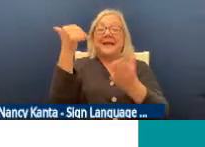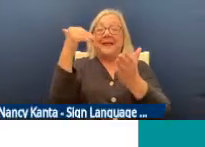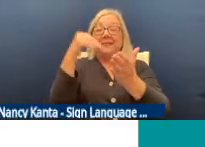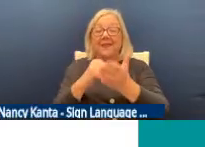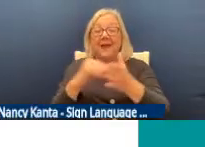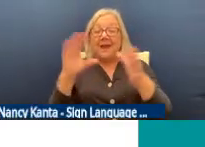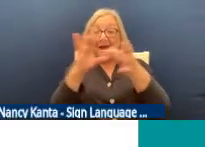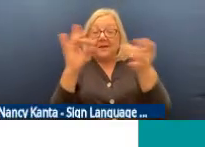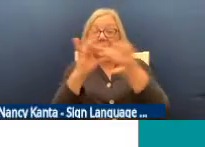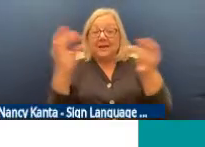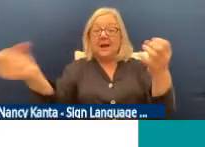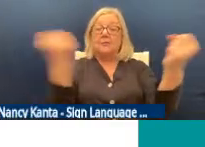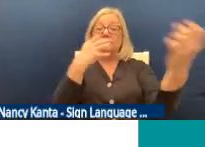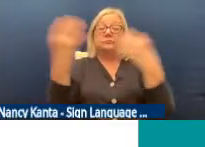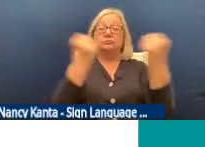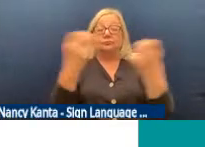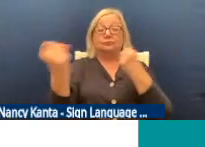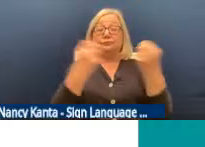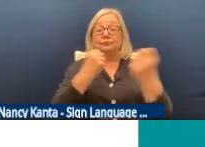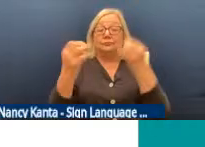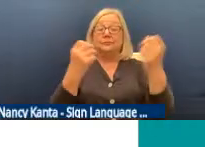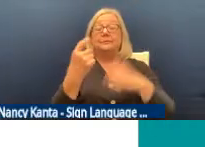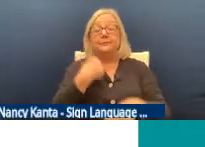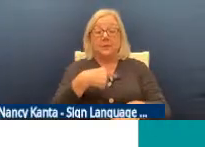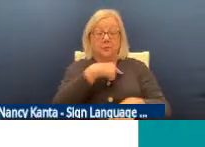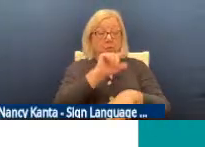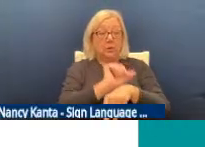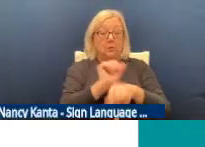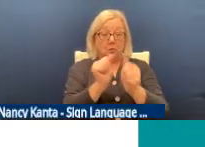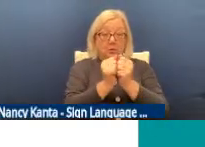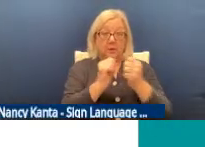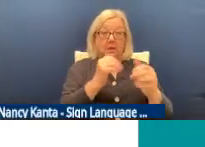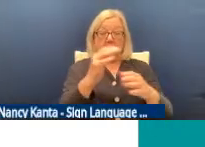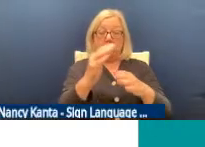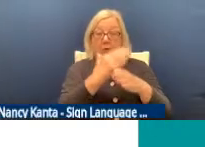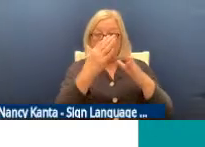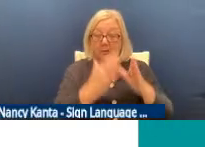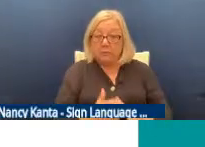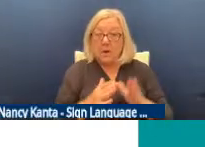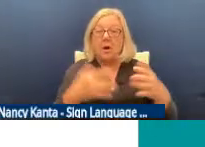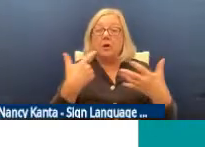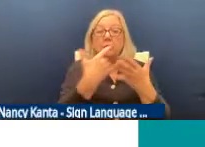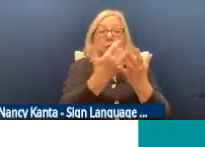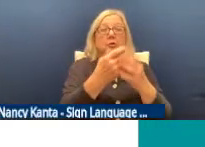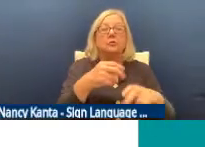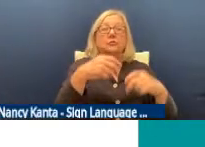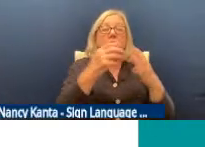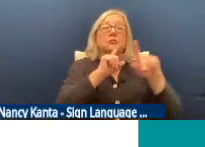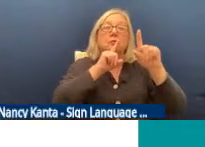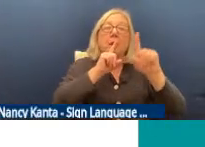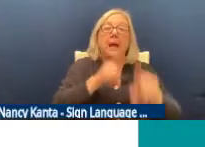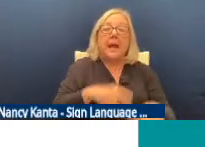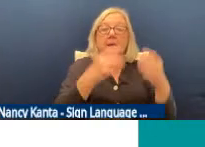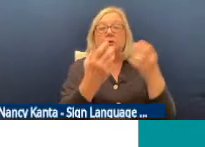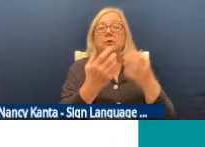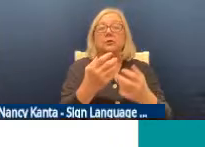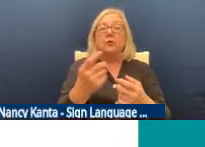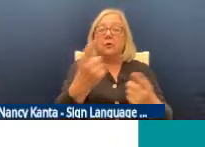been working with the partners to address each of those. Those answers to